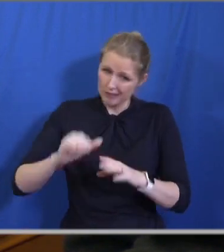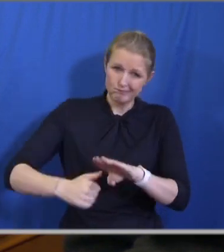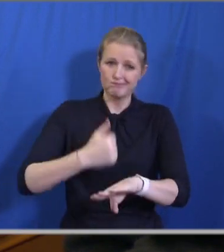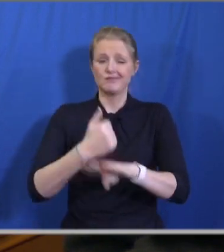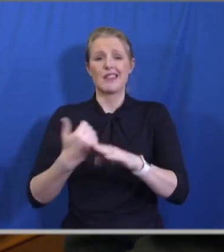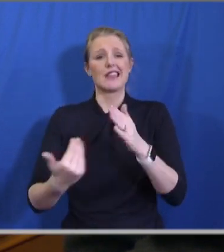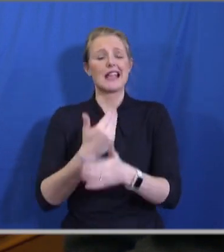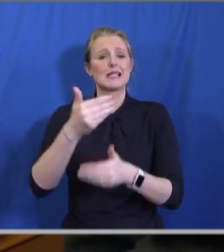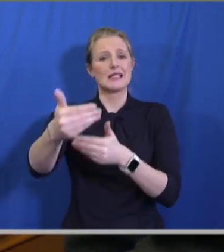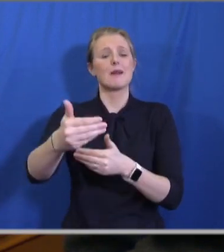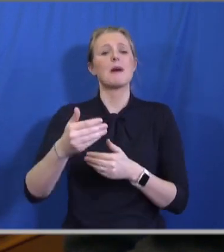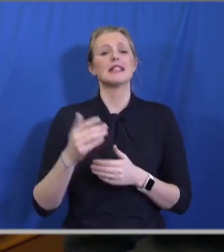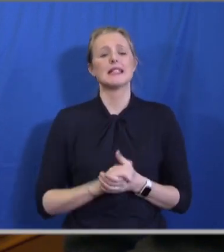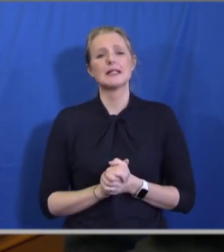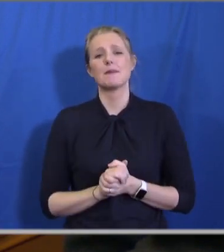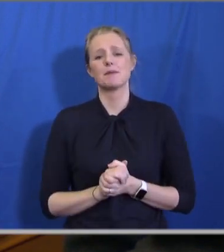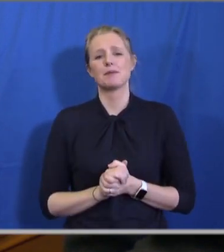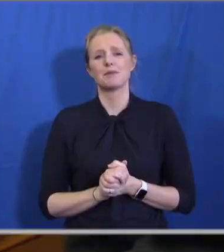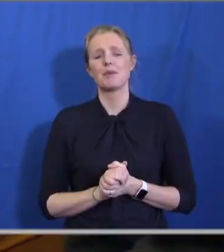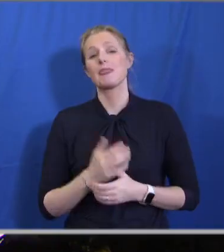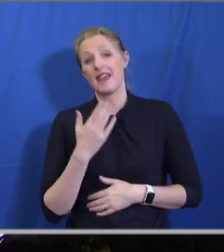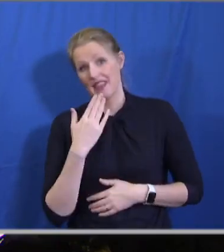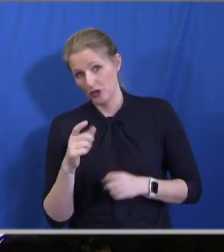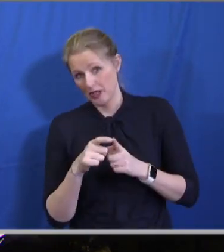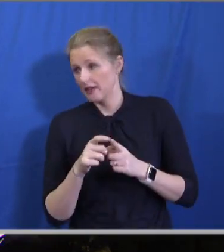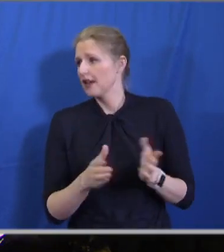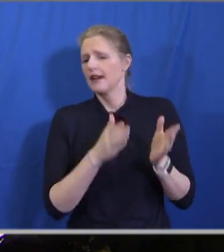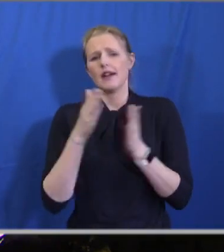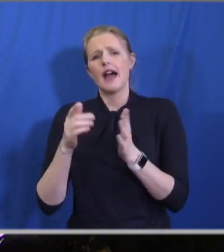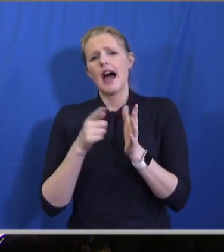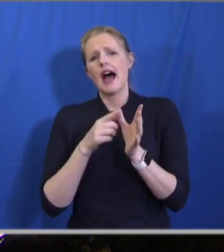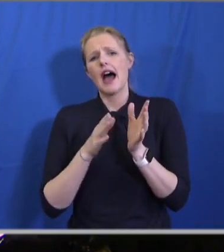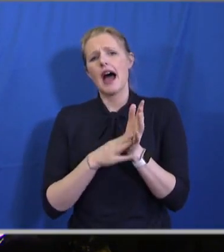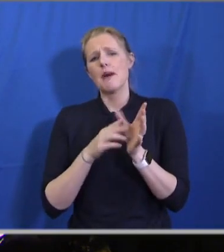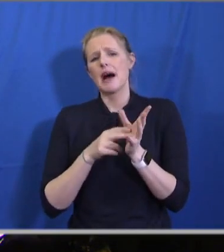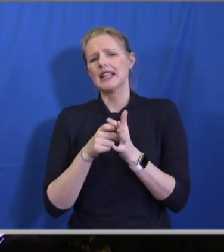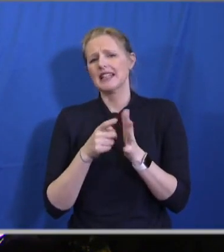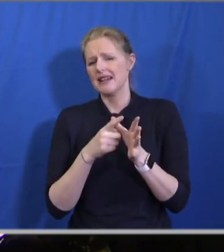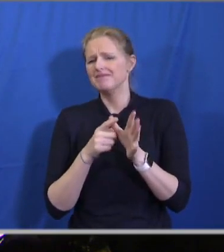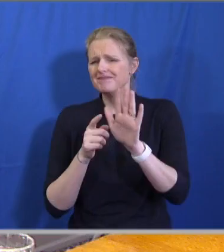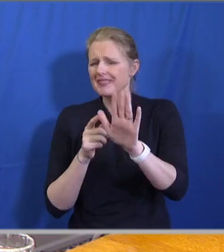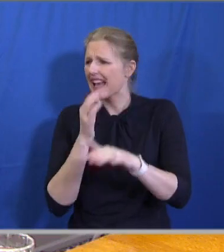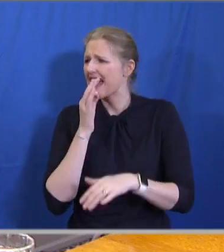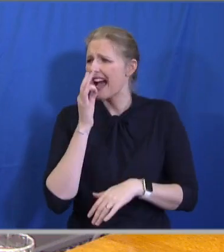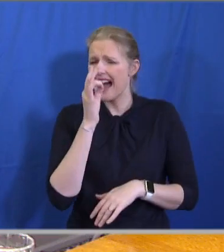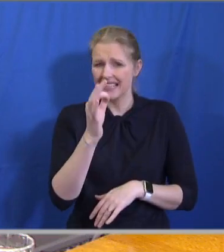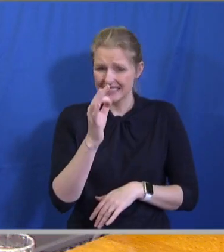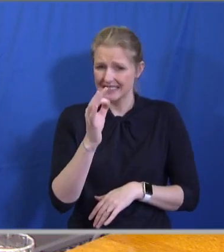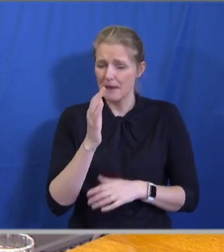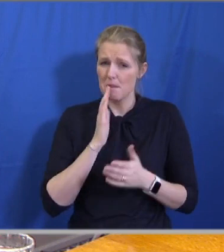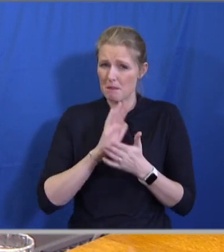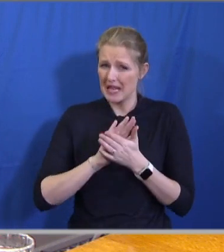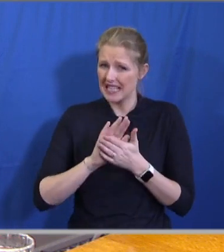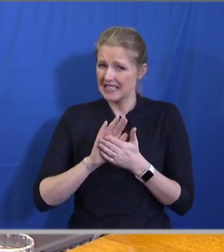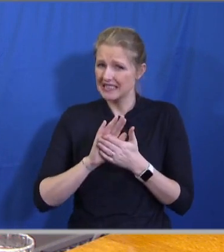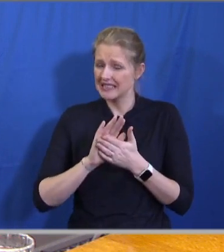Thank you. Okay, thank you, David. And I'll move on then to Amanda. And if I could just ask everyone, all attendees, that we have